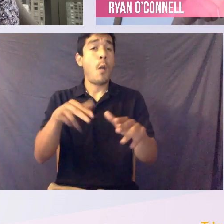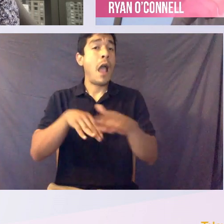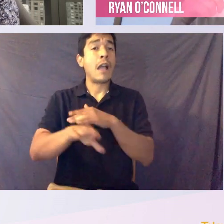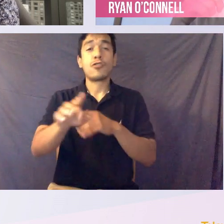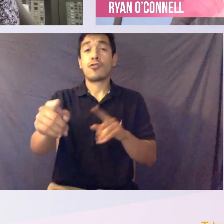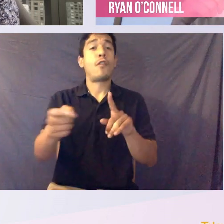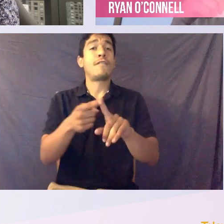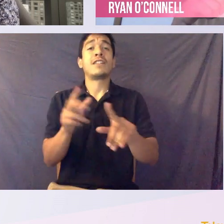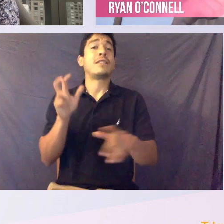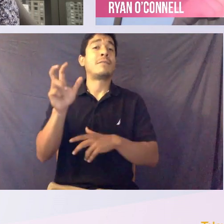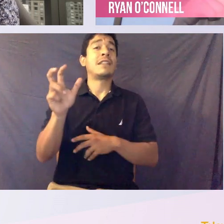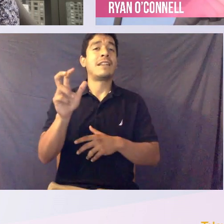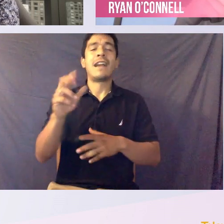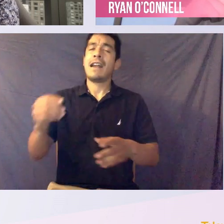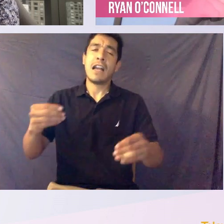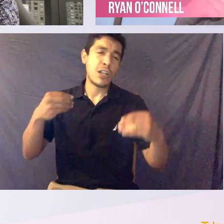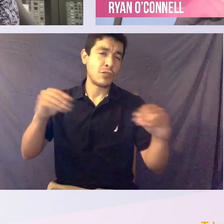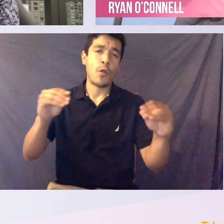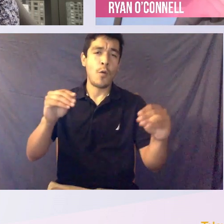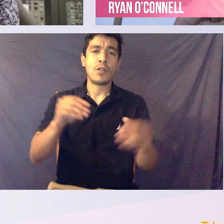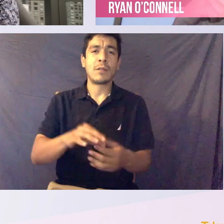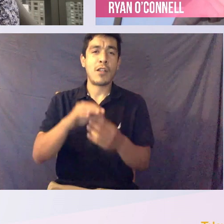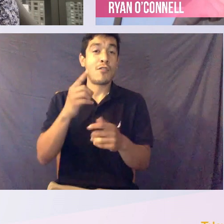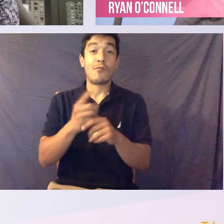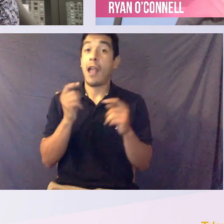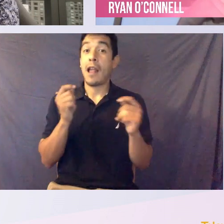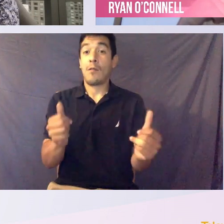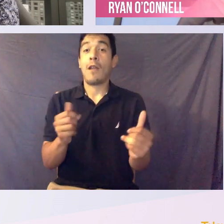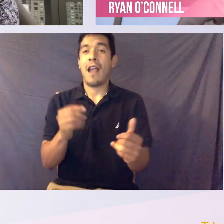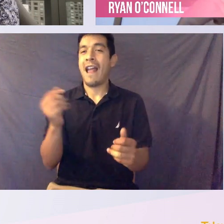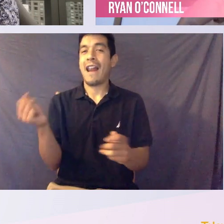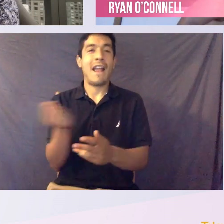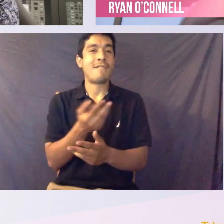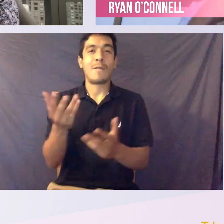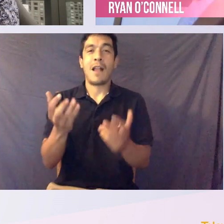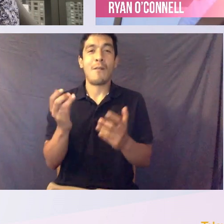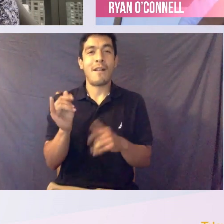pitch and sold Special right away off the bat and everybody wanted it.